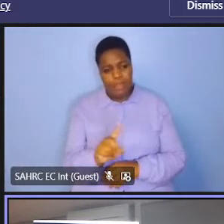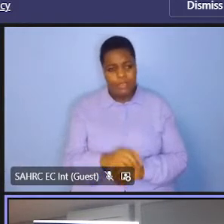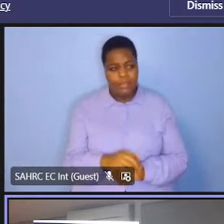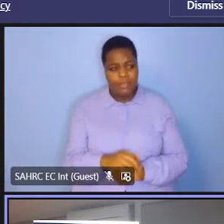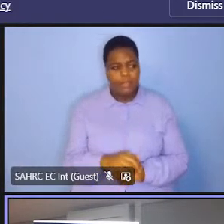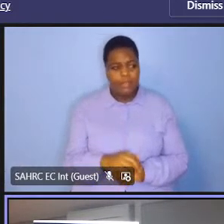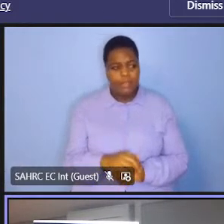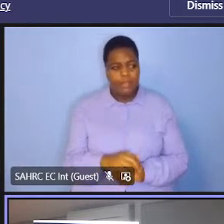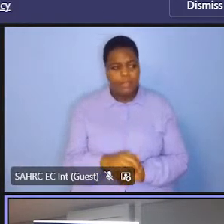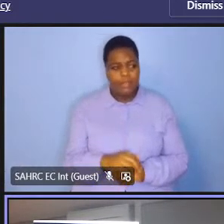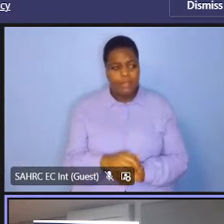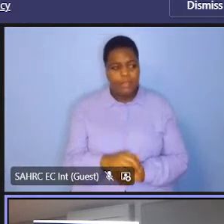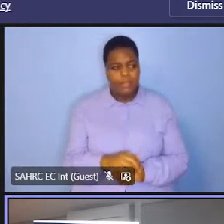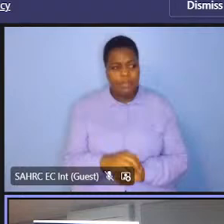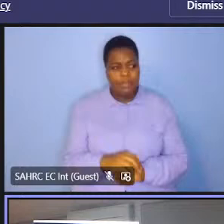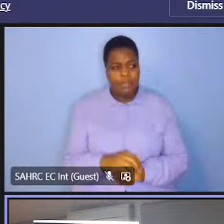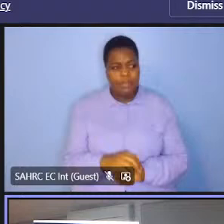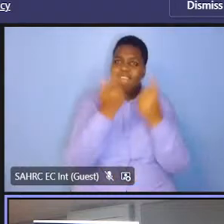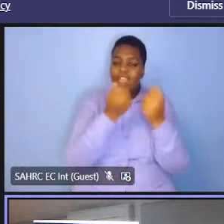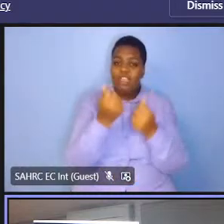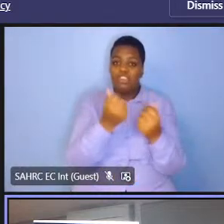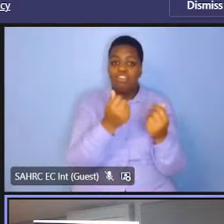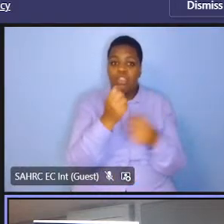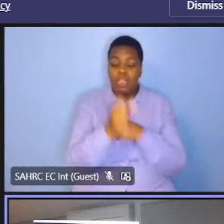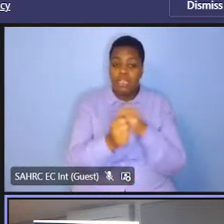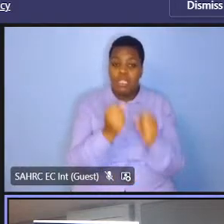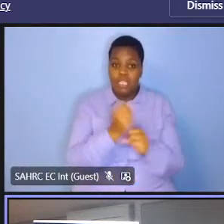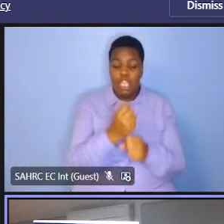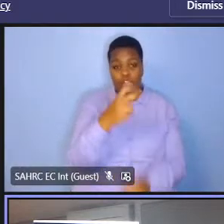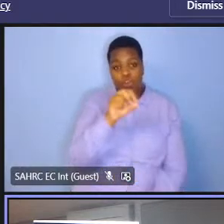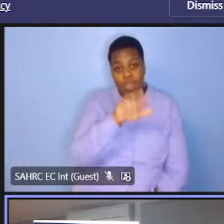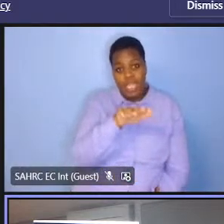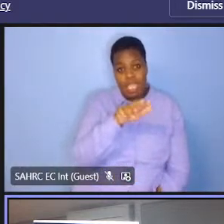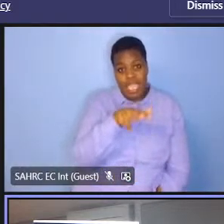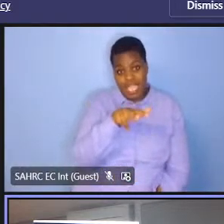previous financial year,